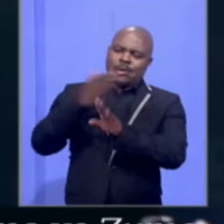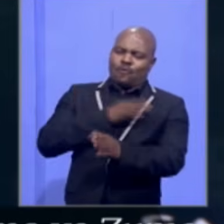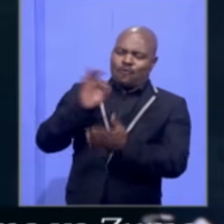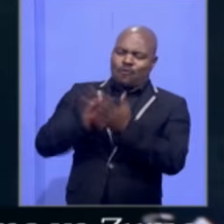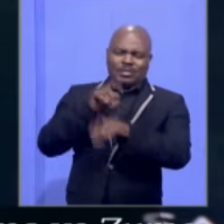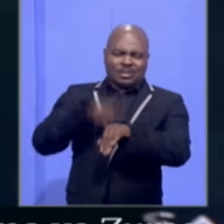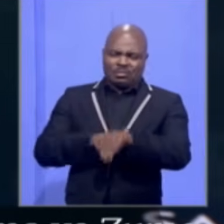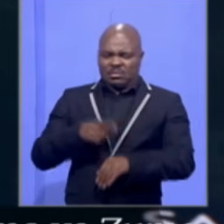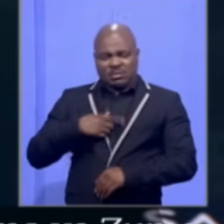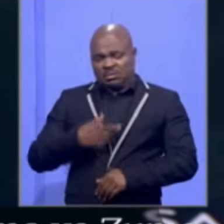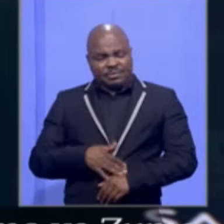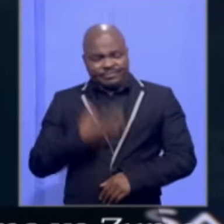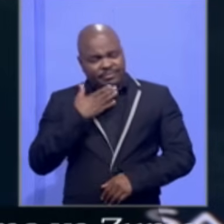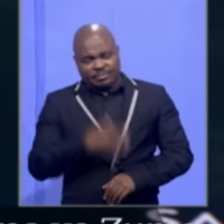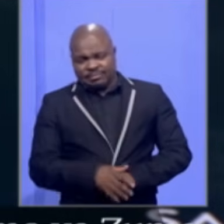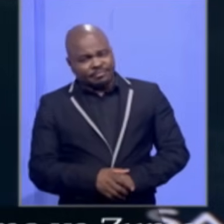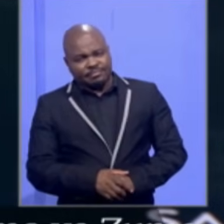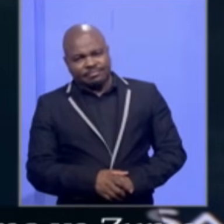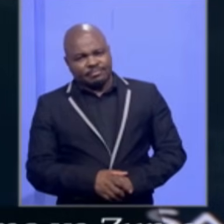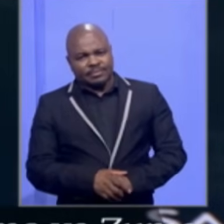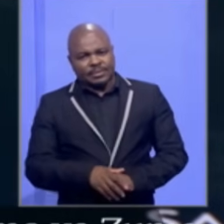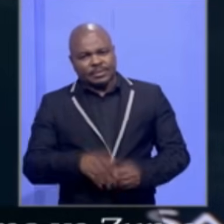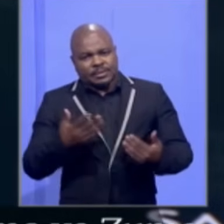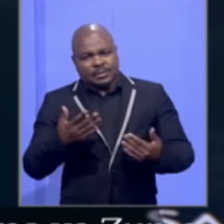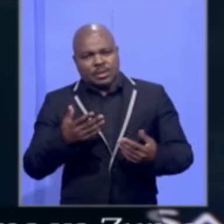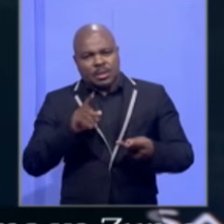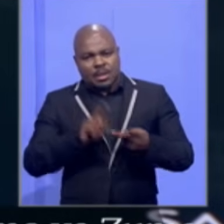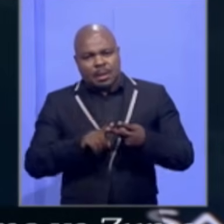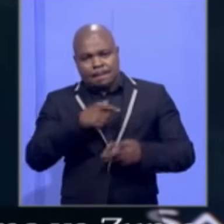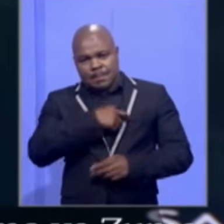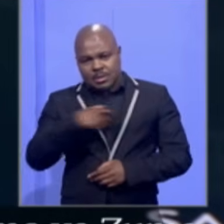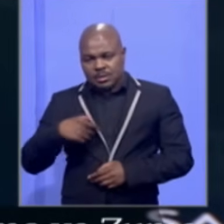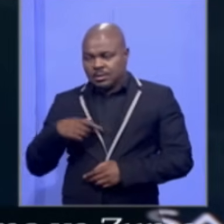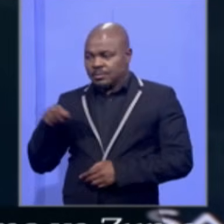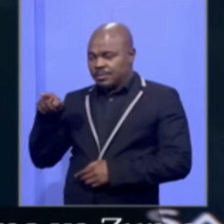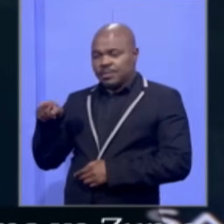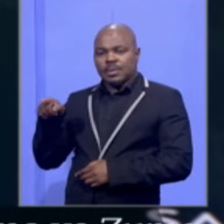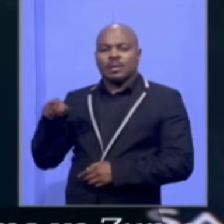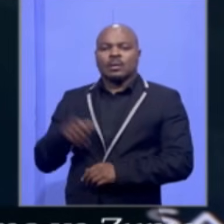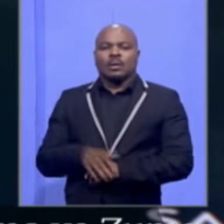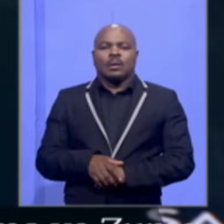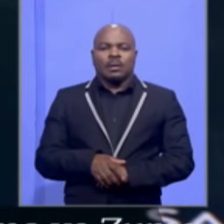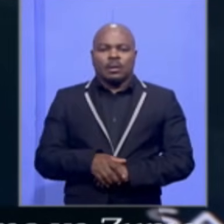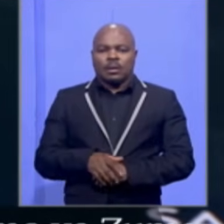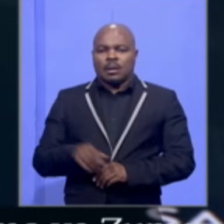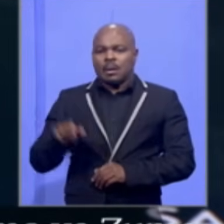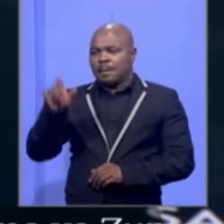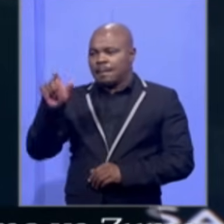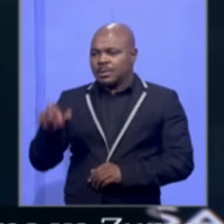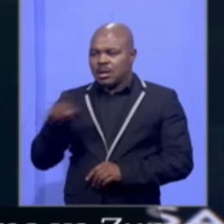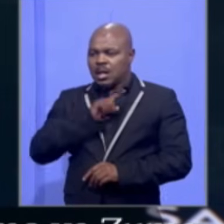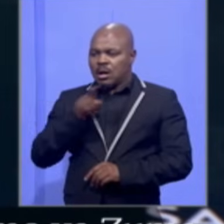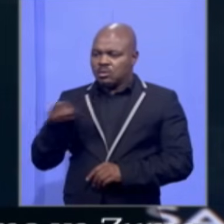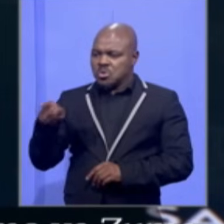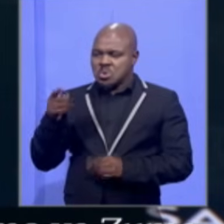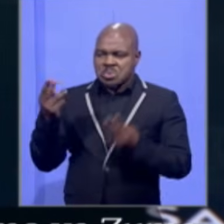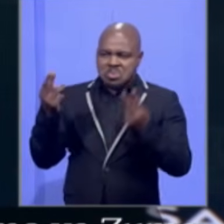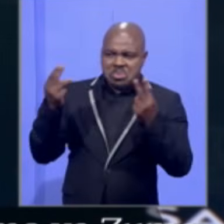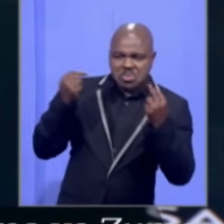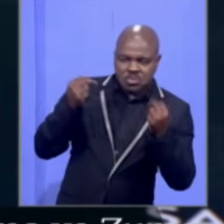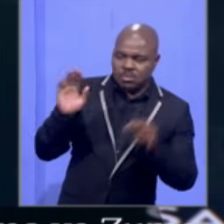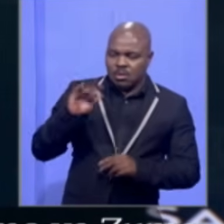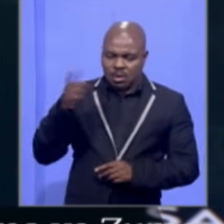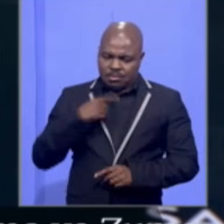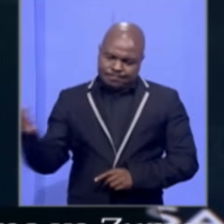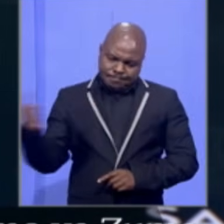absurd. So, they brought this upon themselves, and President being, one person who's not a coward would definitely be